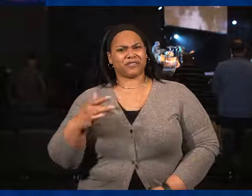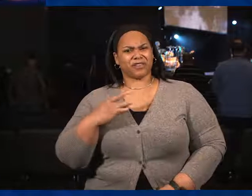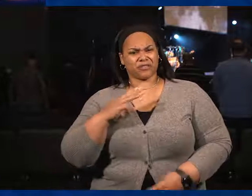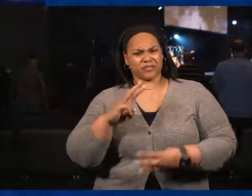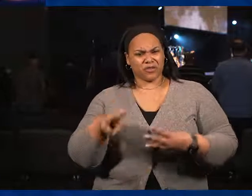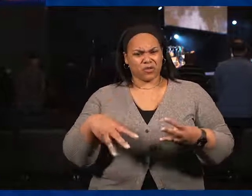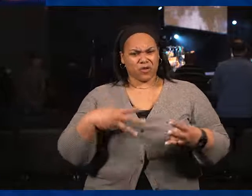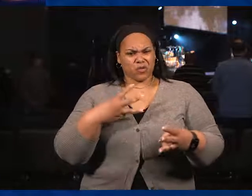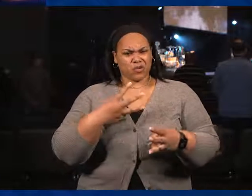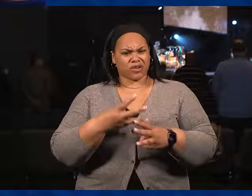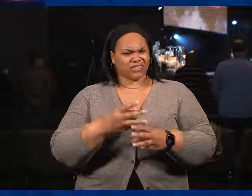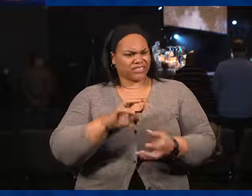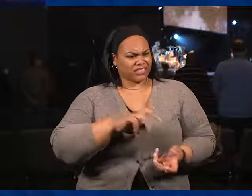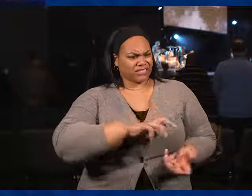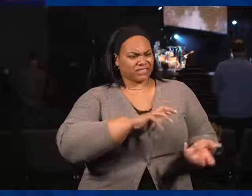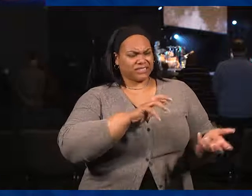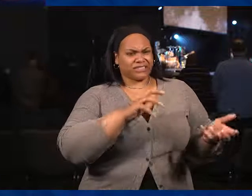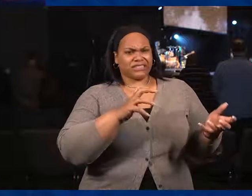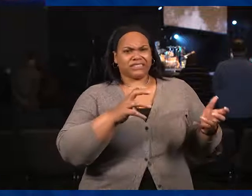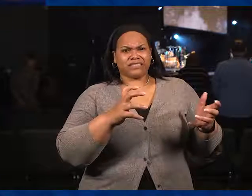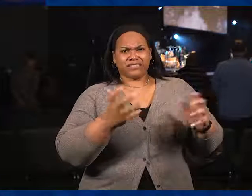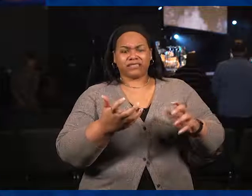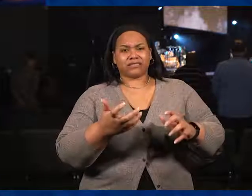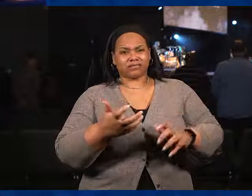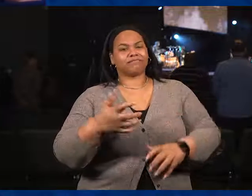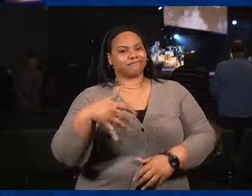is broken. We do.